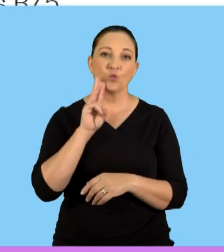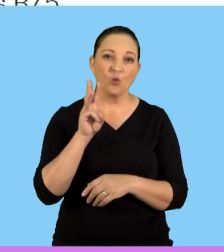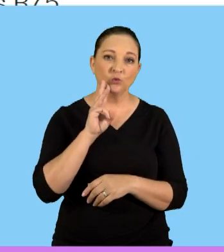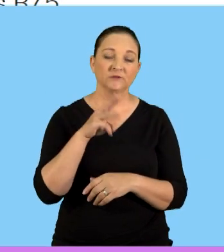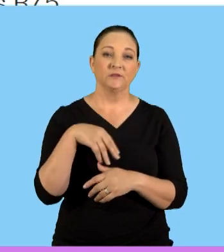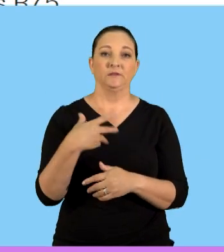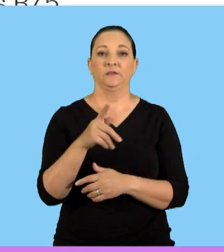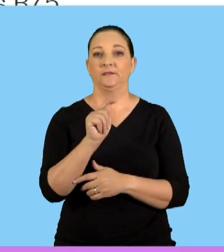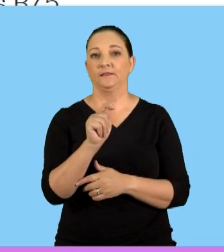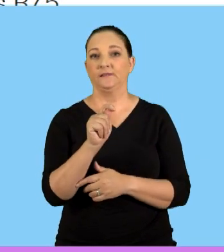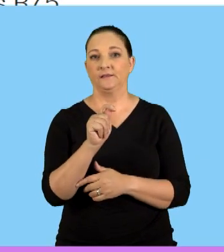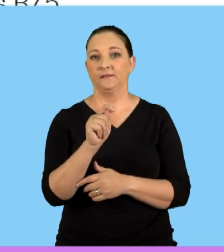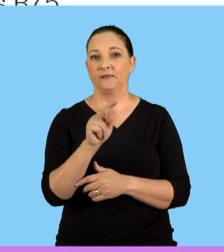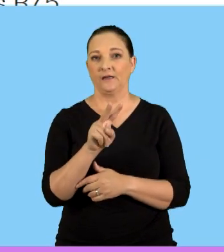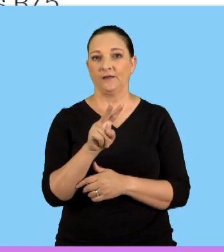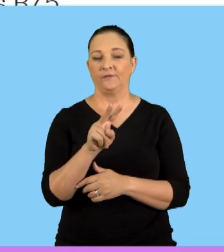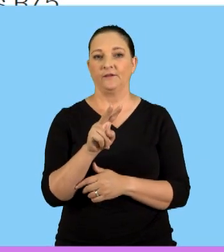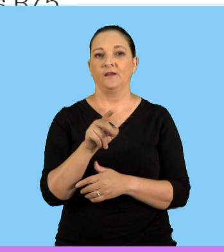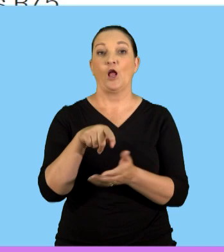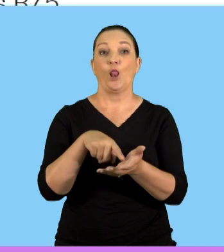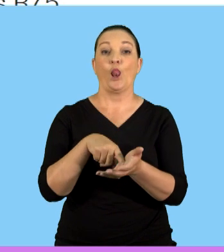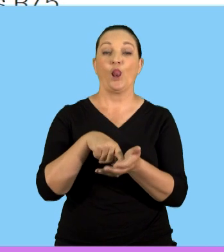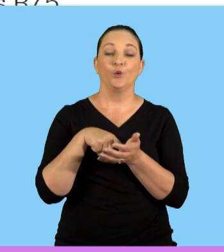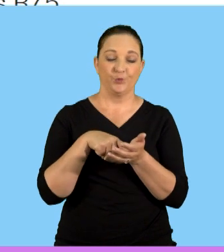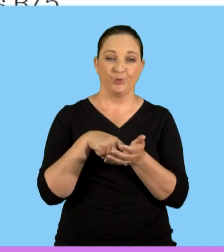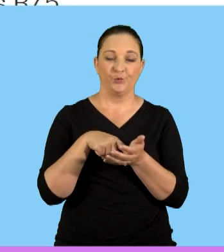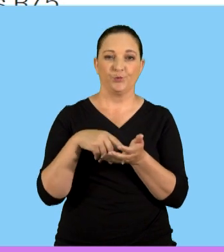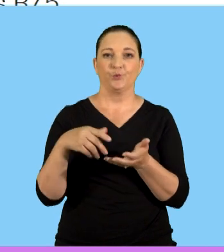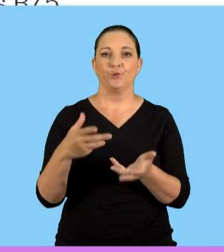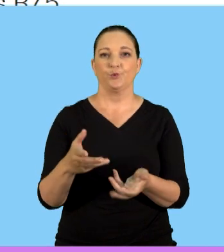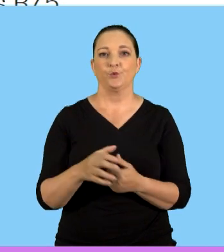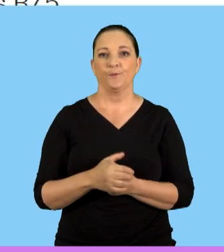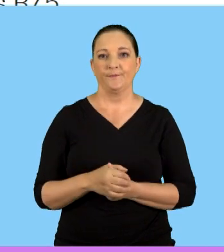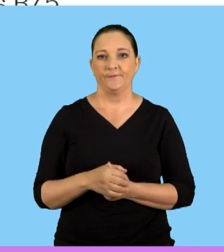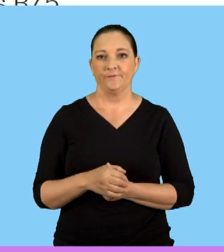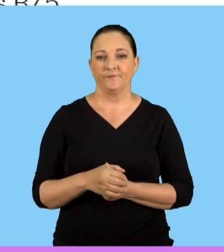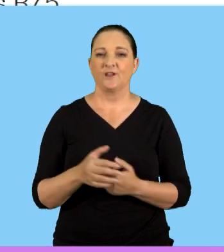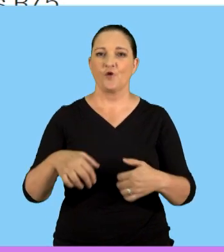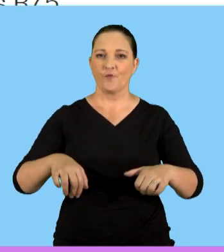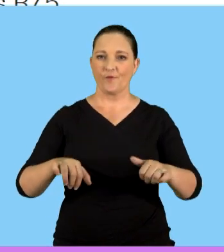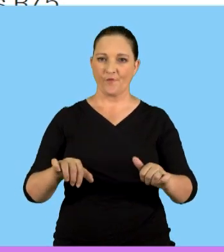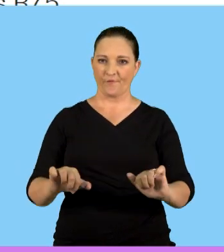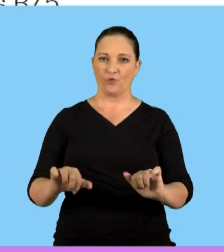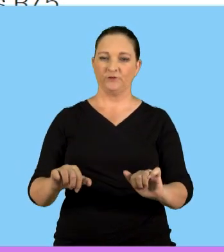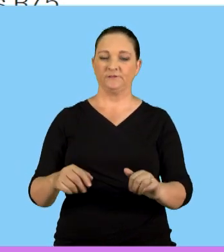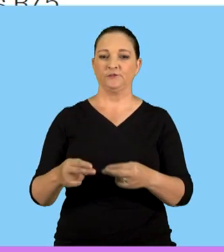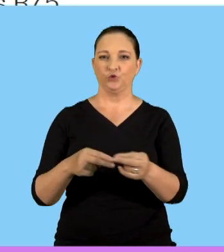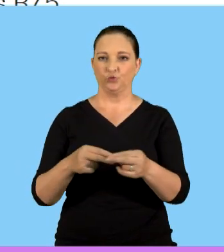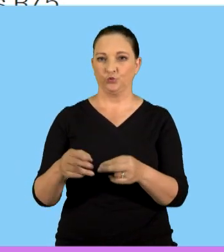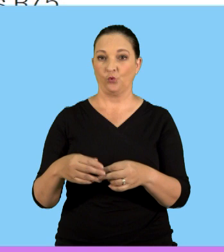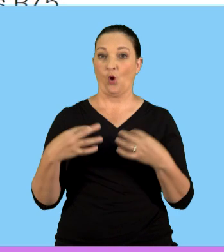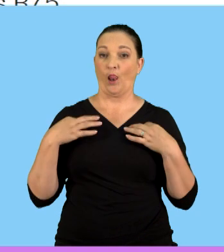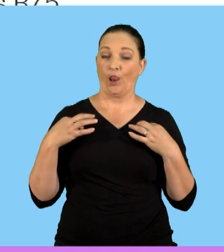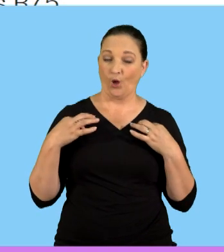contract, the loan repayment, there it is, furniture store account,